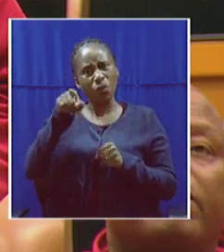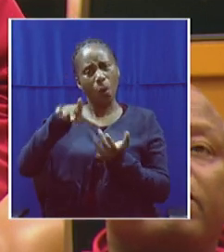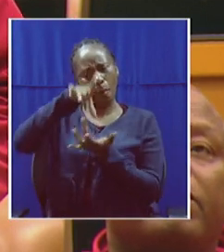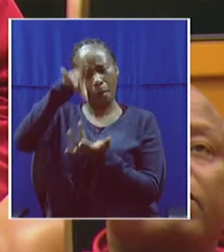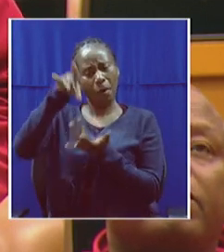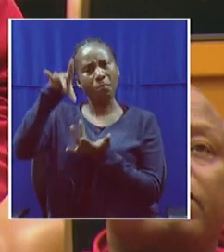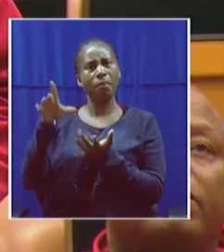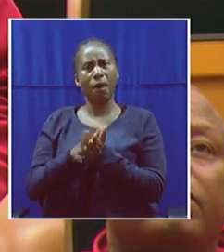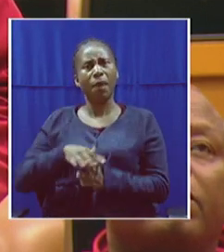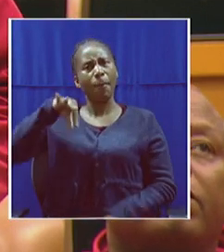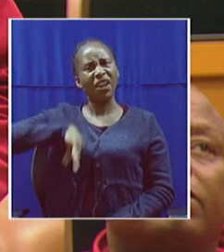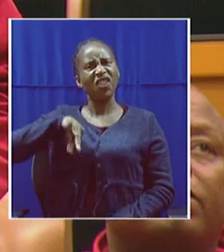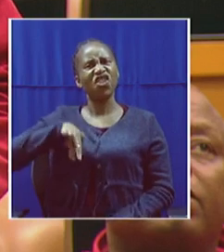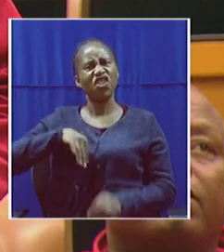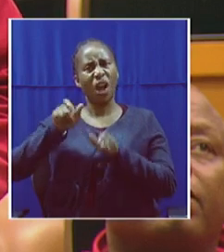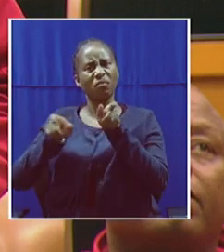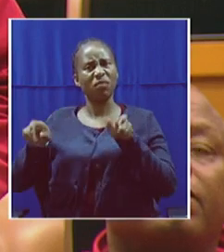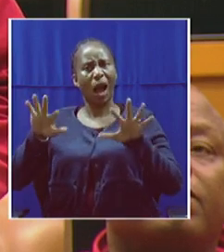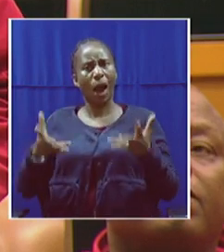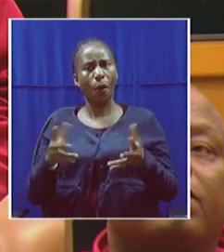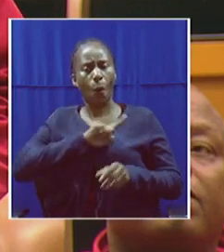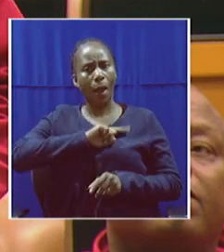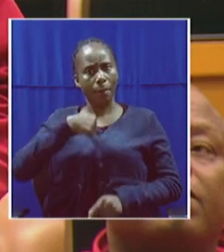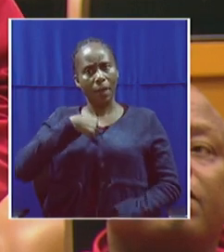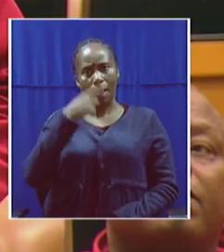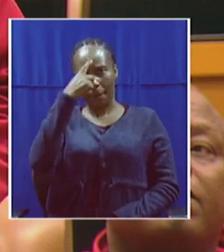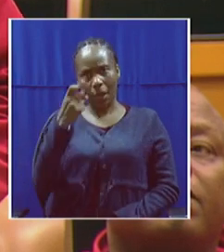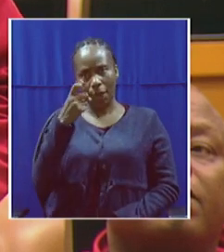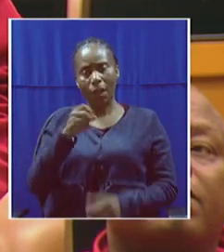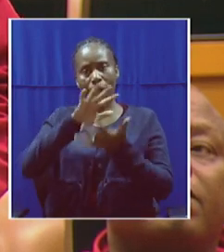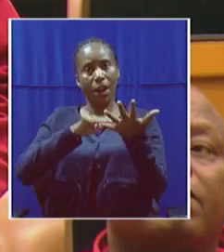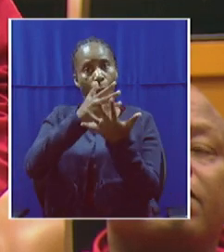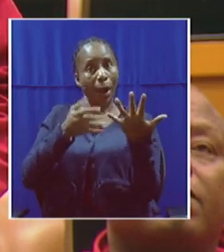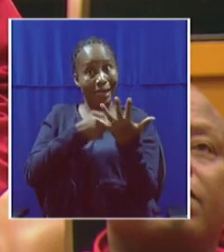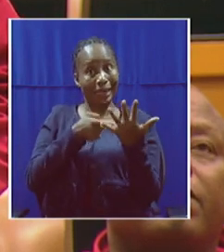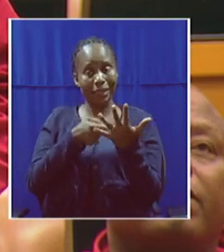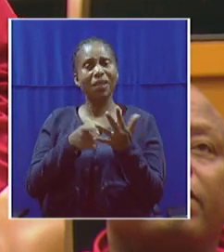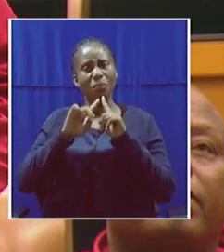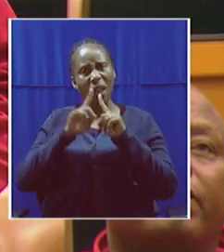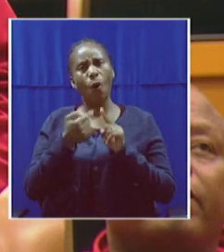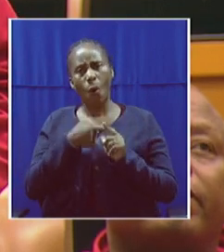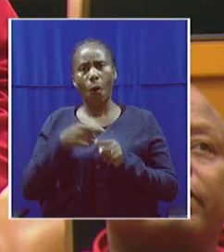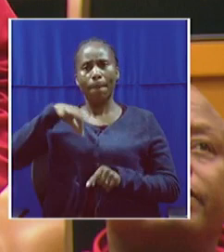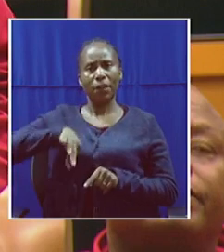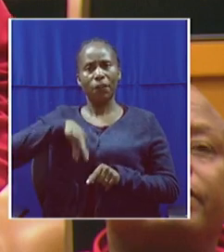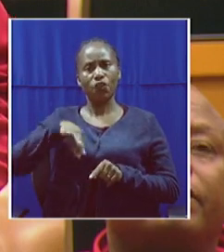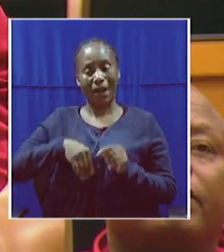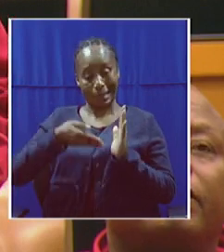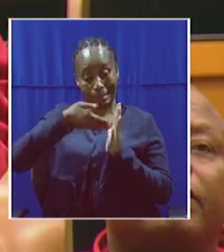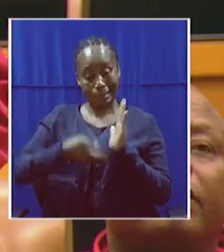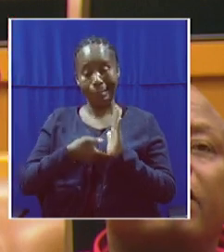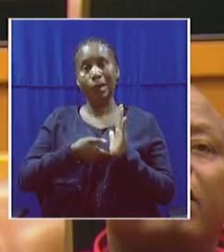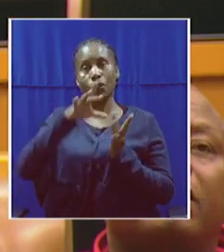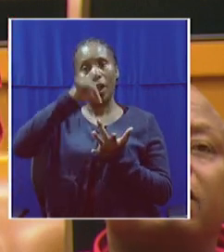beneficiaries because I believe the framework would also speak to how beneficiaries on that program are going to be